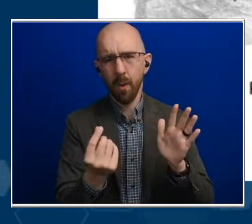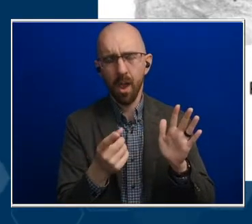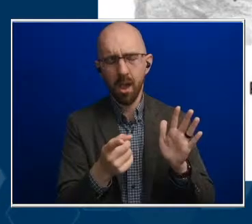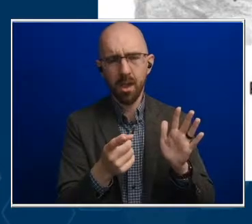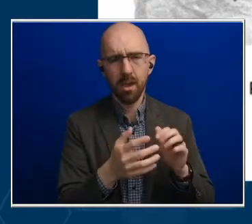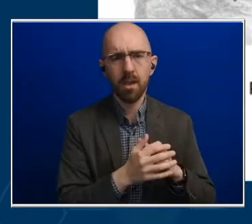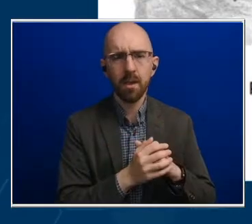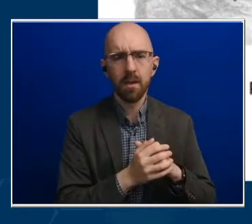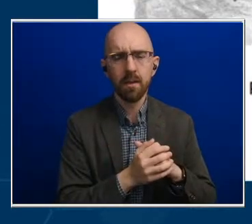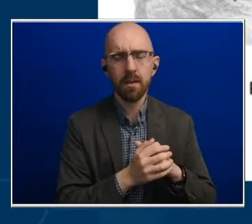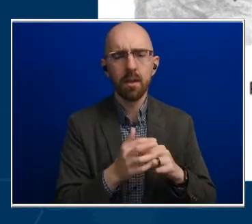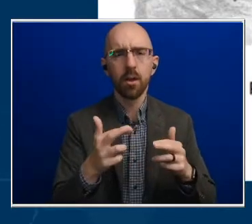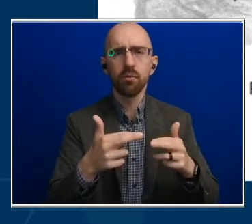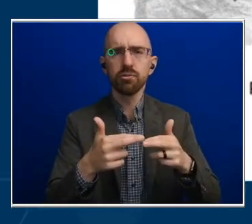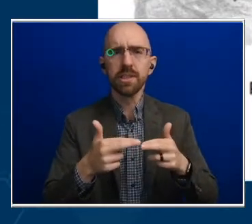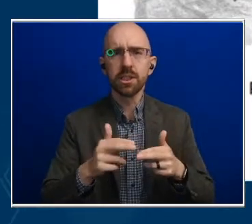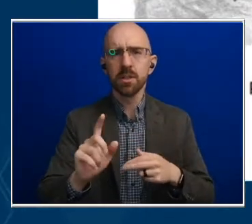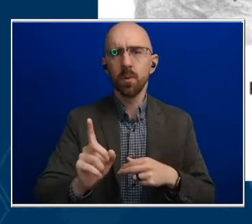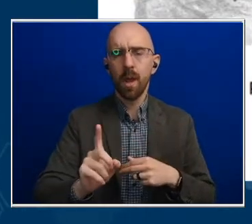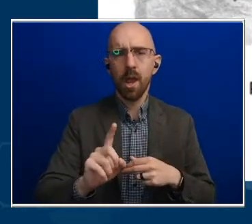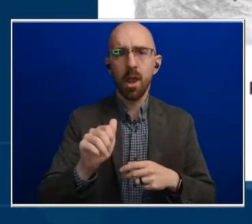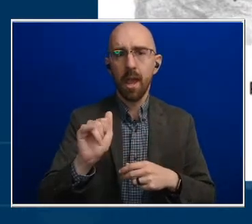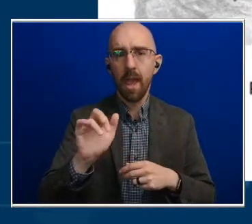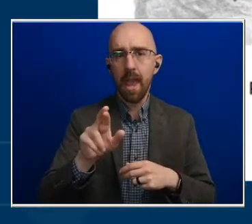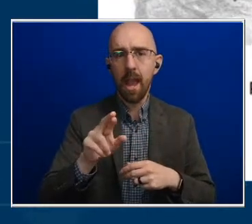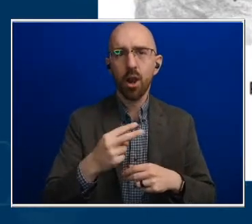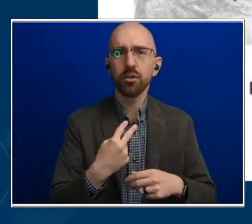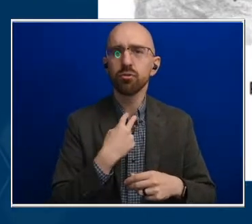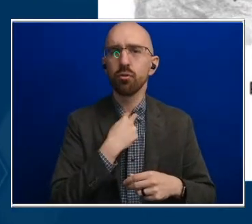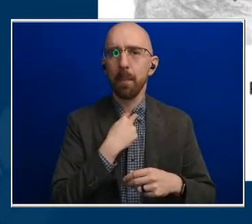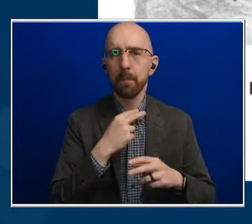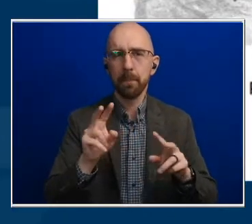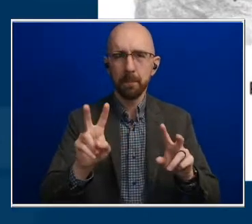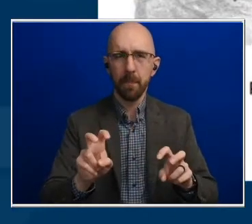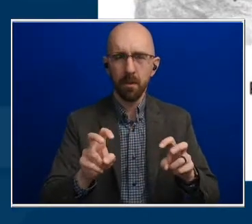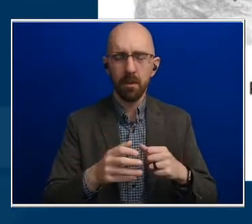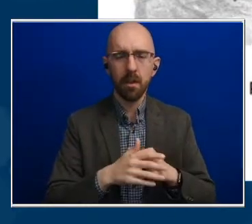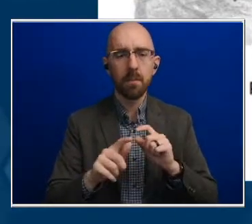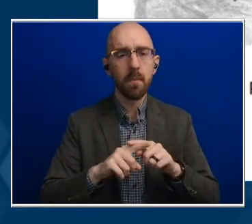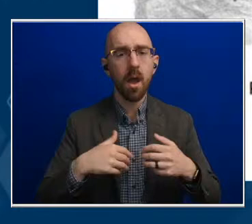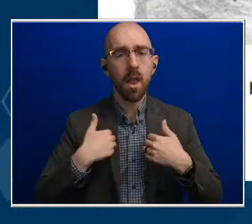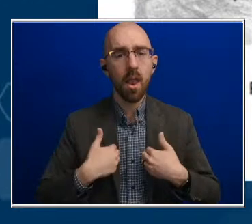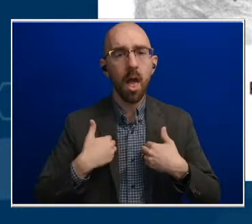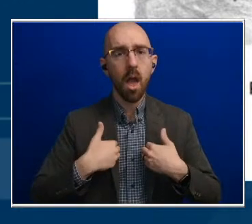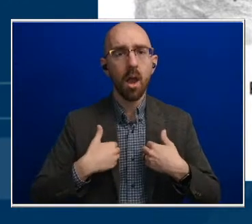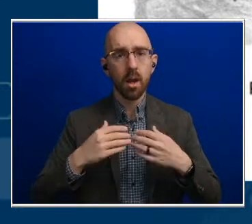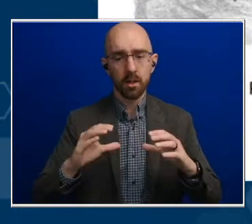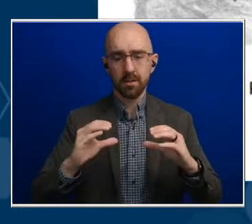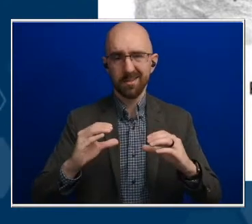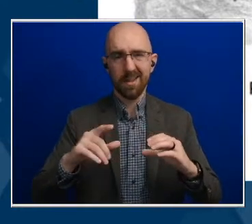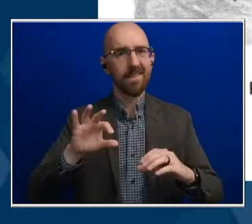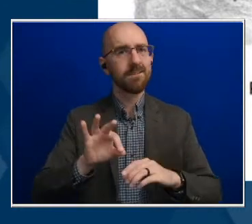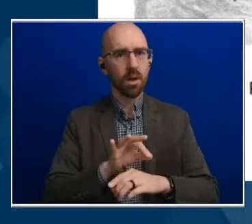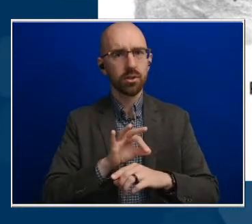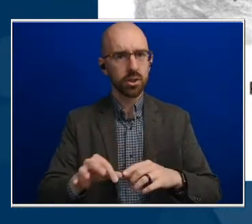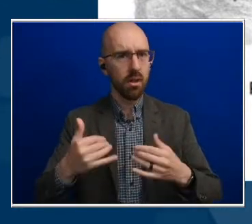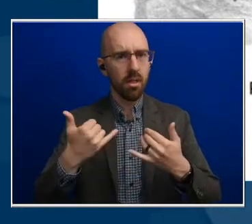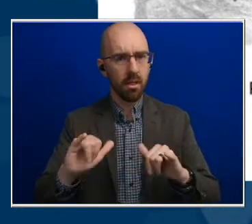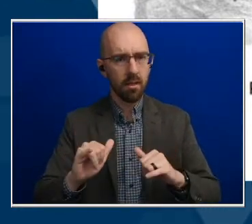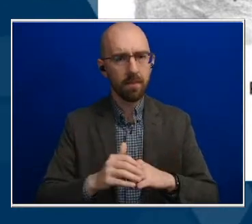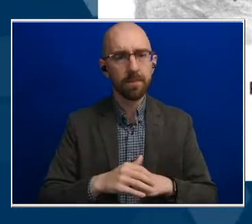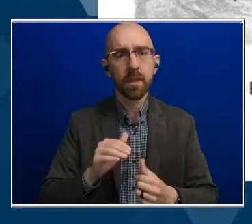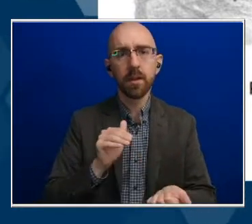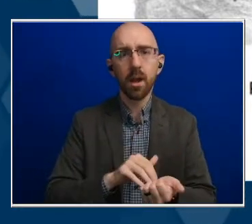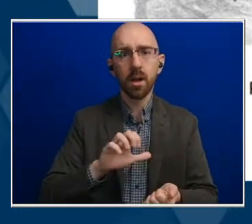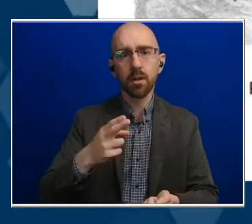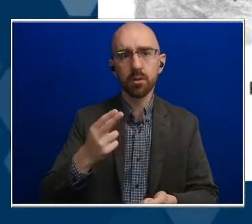regions where air is trapped, but the lung tissue we believe is functional. And Dr. Choi's quantitative CT can